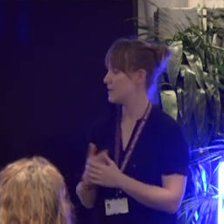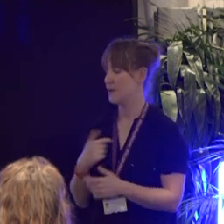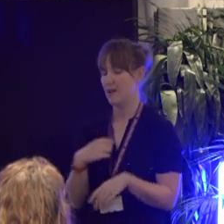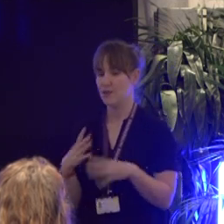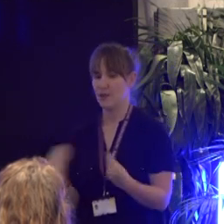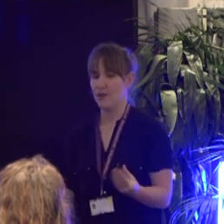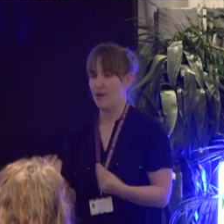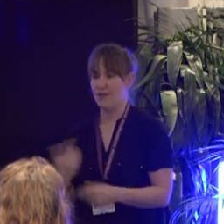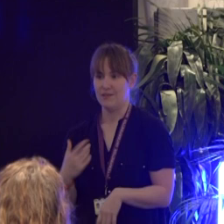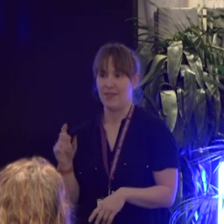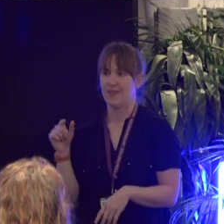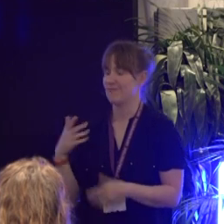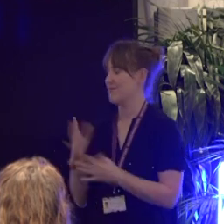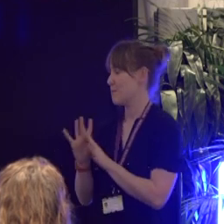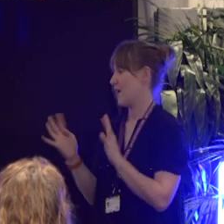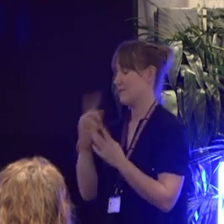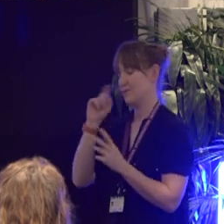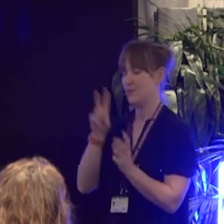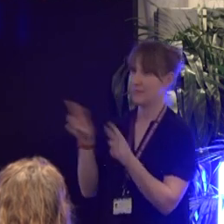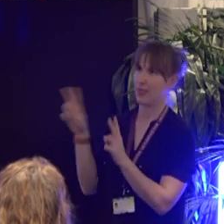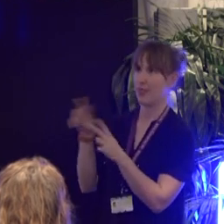gonna be turning around and looking at stuff.